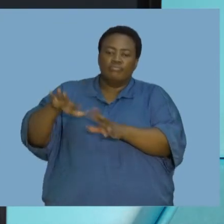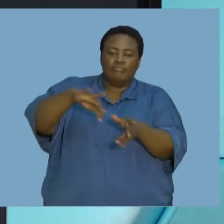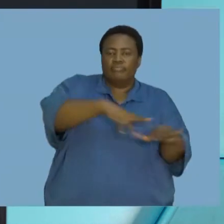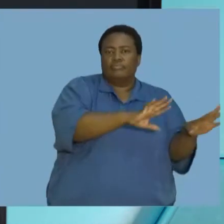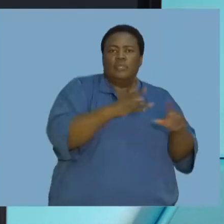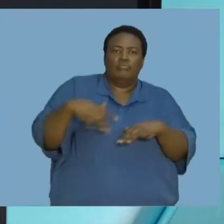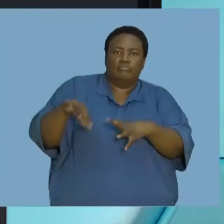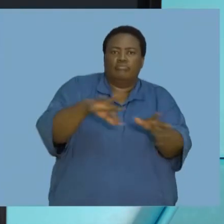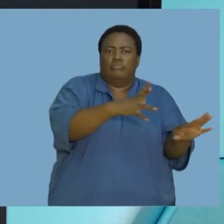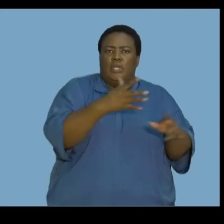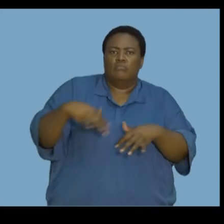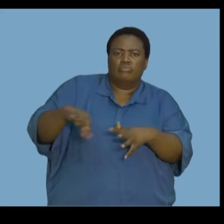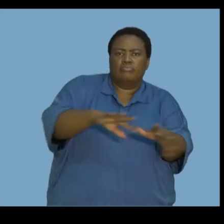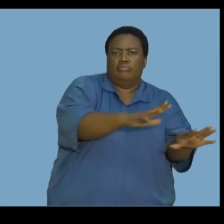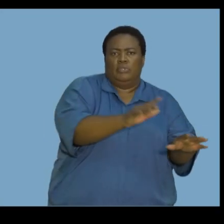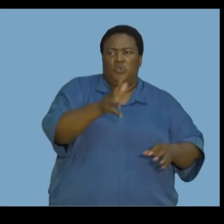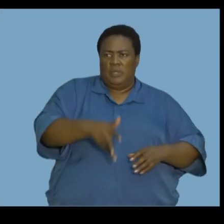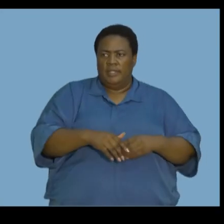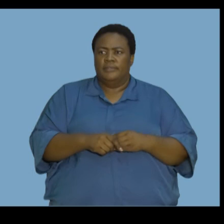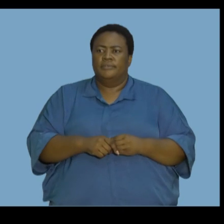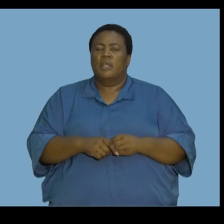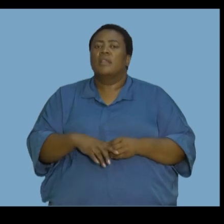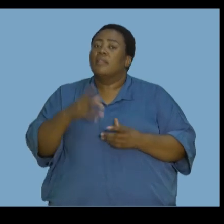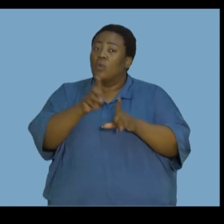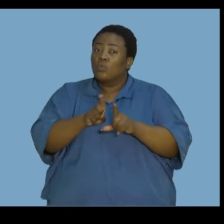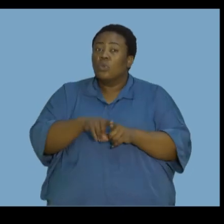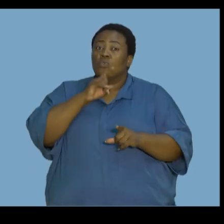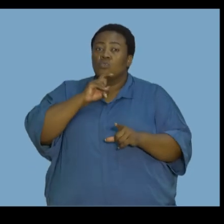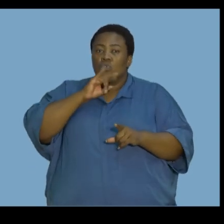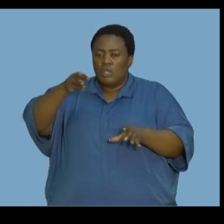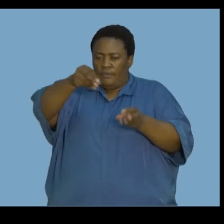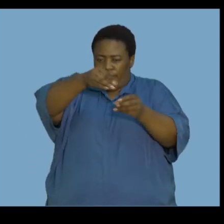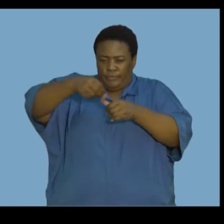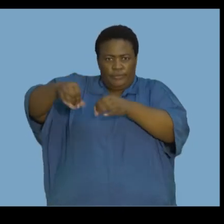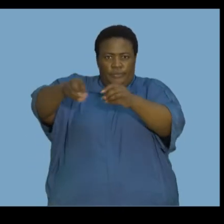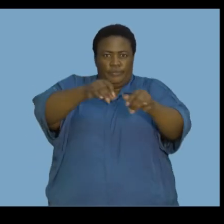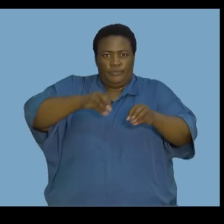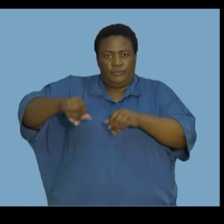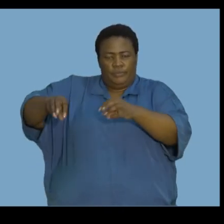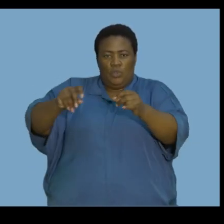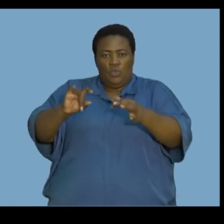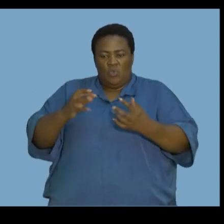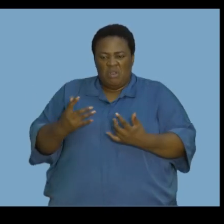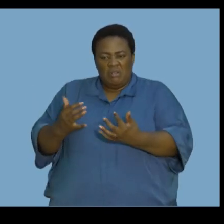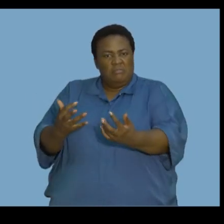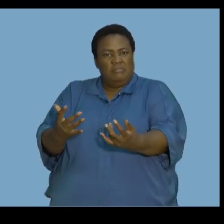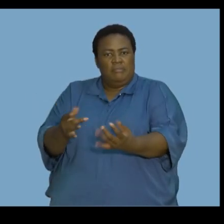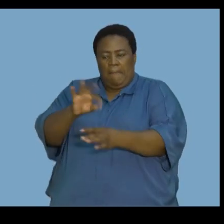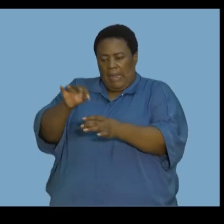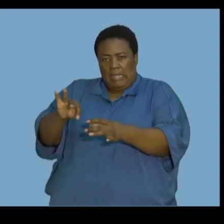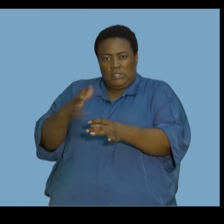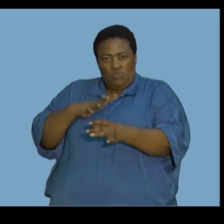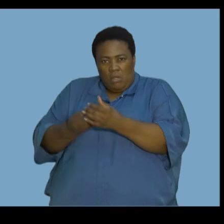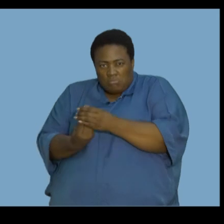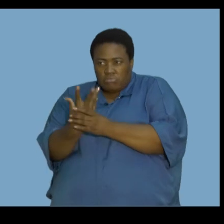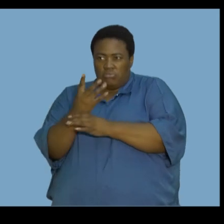So it's important that we prevent overgrazing. Okay, the use of fertilizers and pesticides may pollute nearby dams and water and